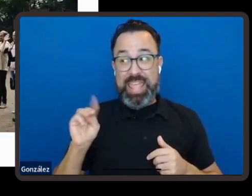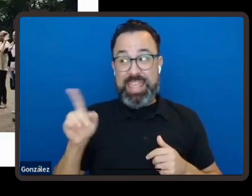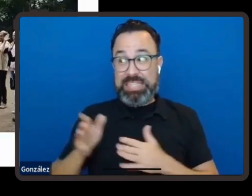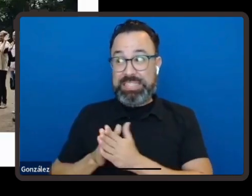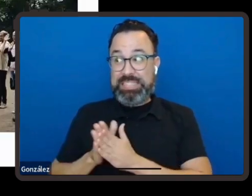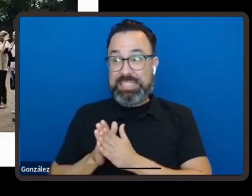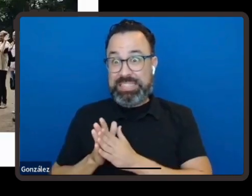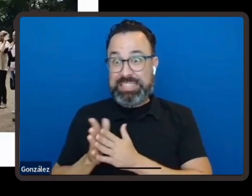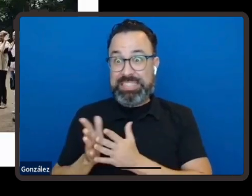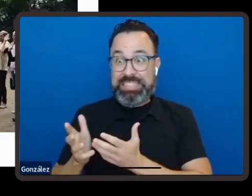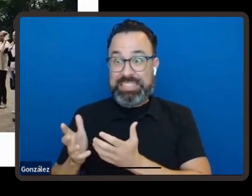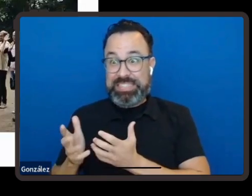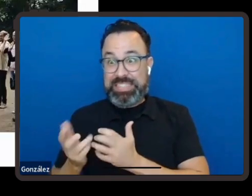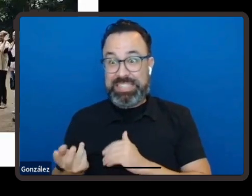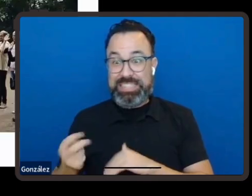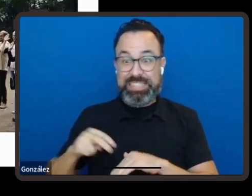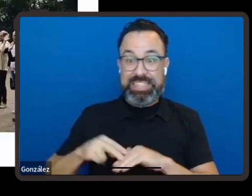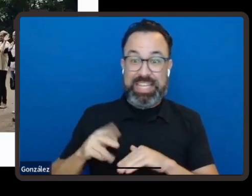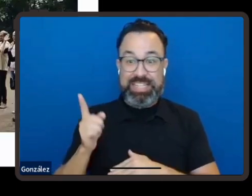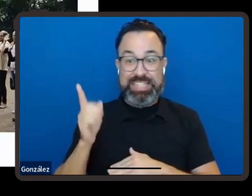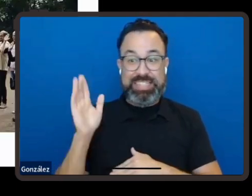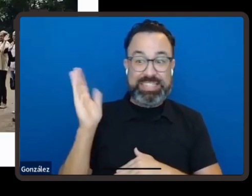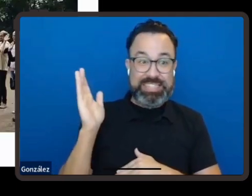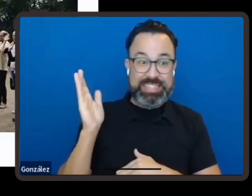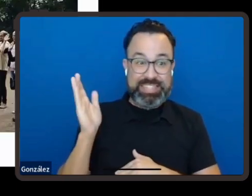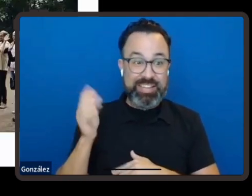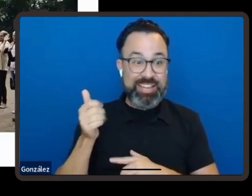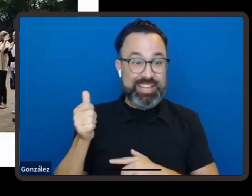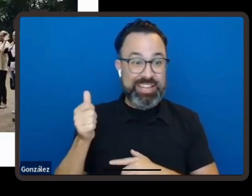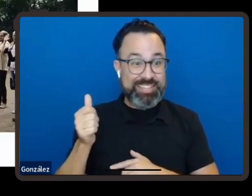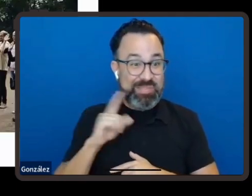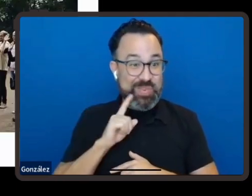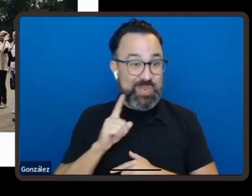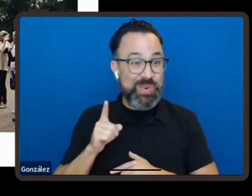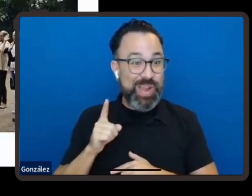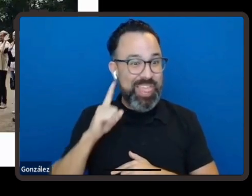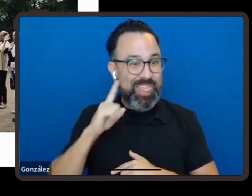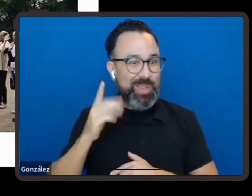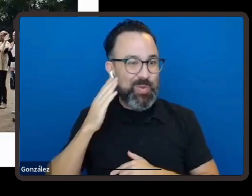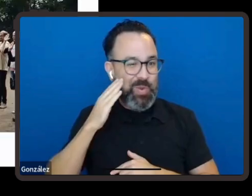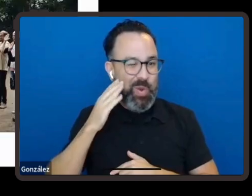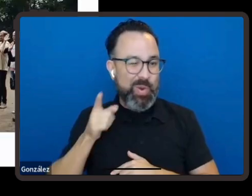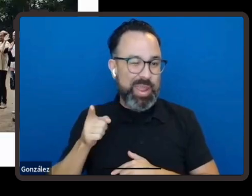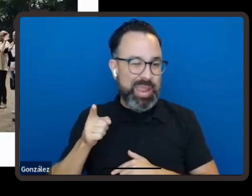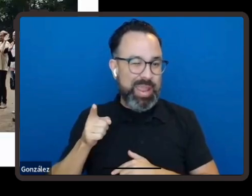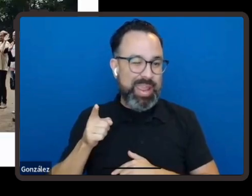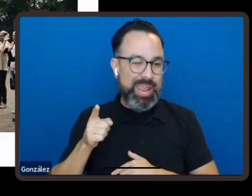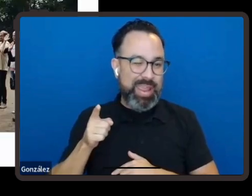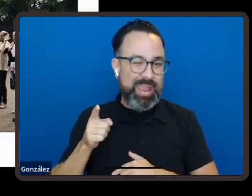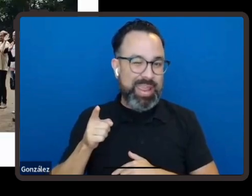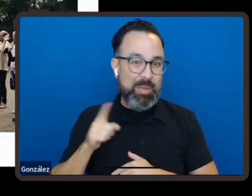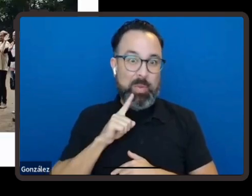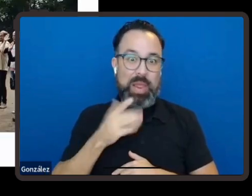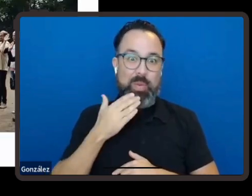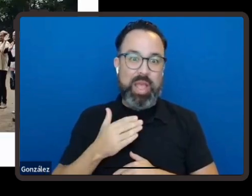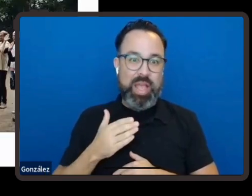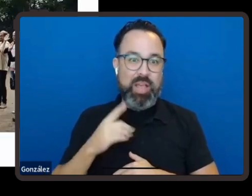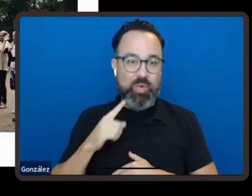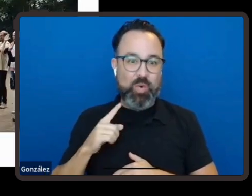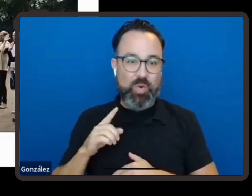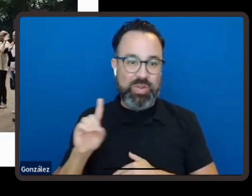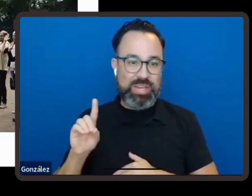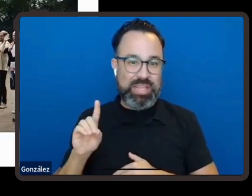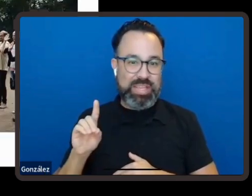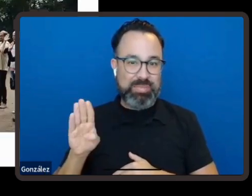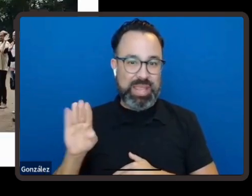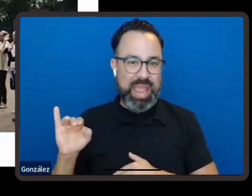and I'm sure he has done. I think he's actually, I think you know him very well for DBI actually, and me less. So I'm